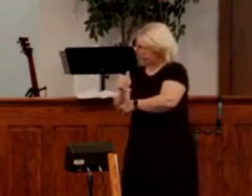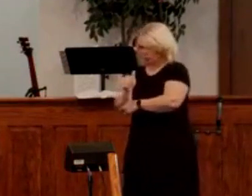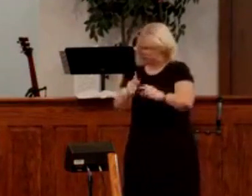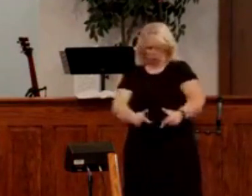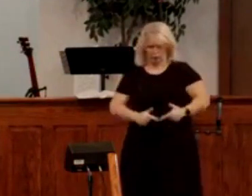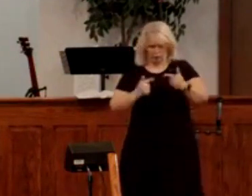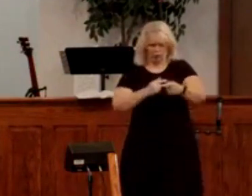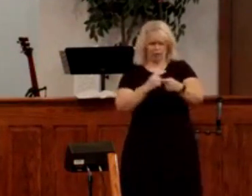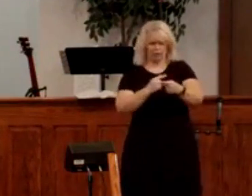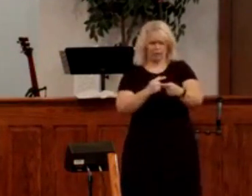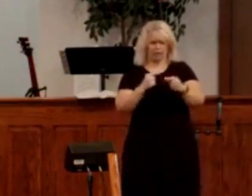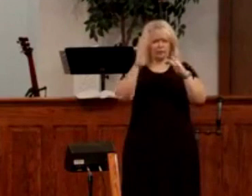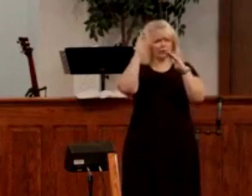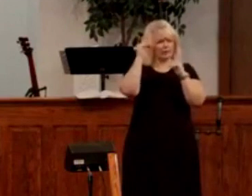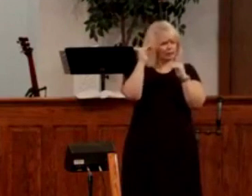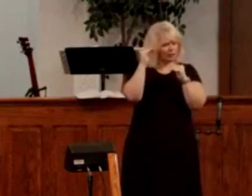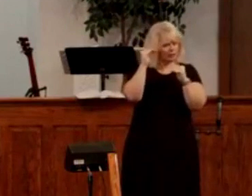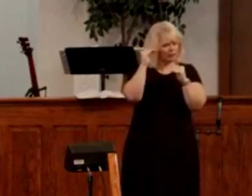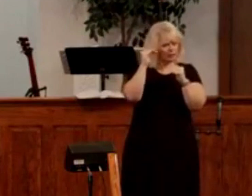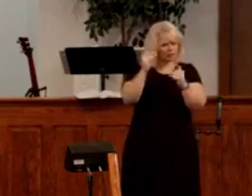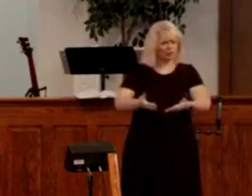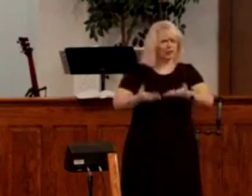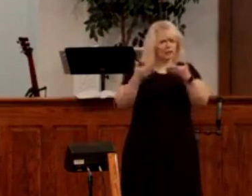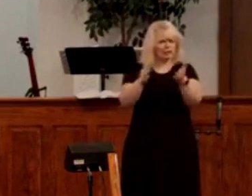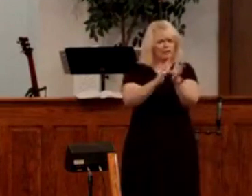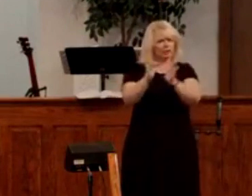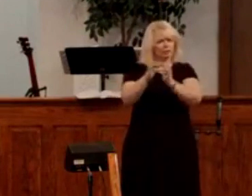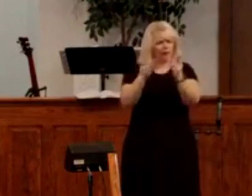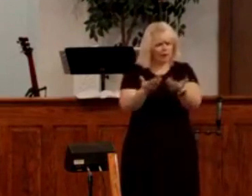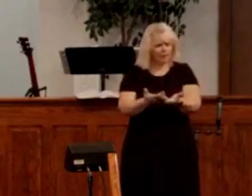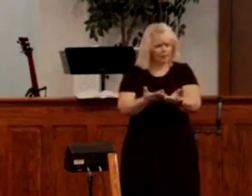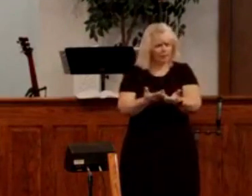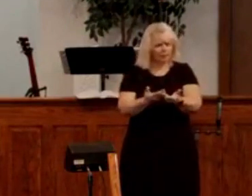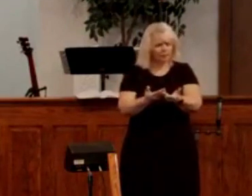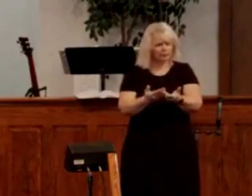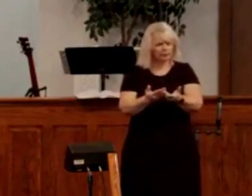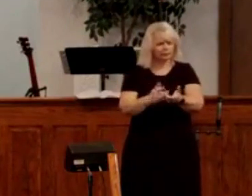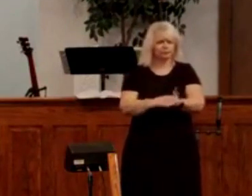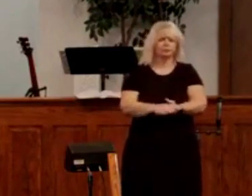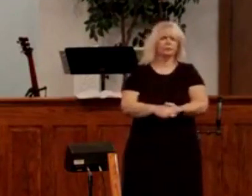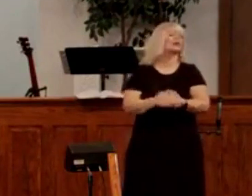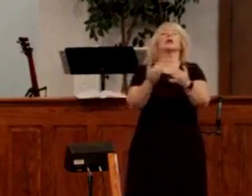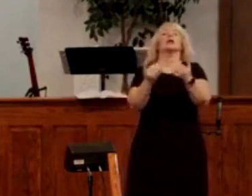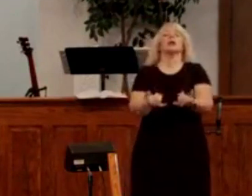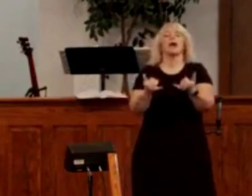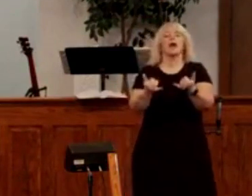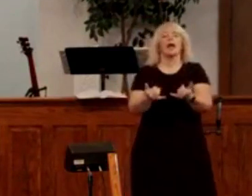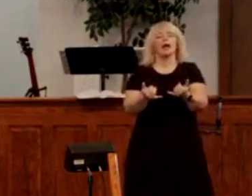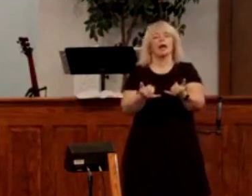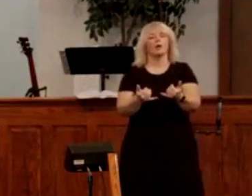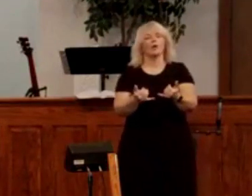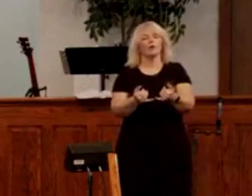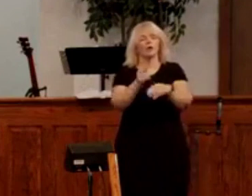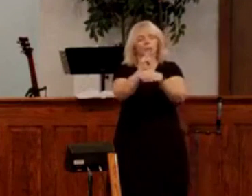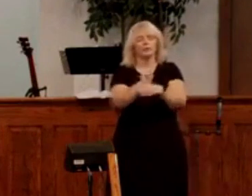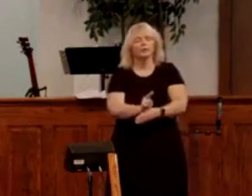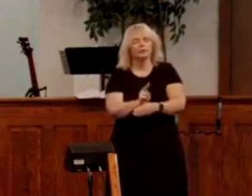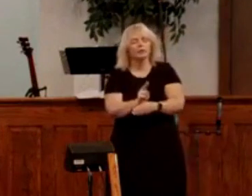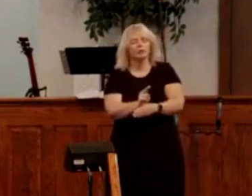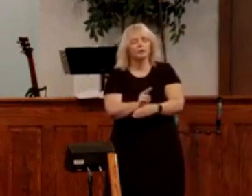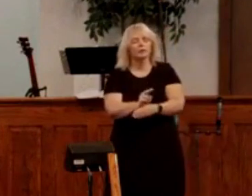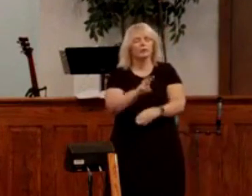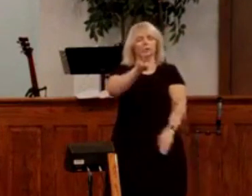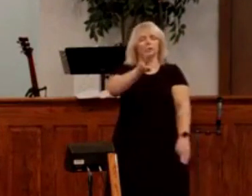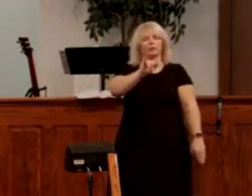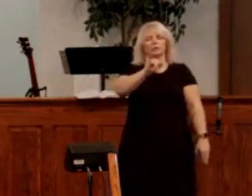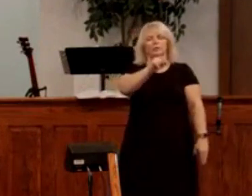the expectations given in the text? So again, that's one of the points of the series. Now, I have been using the Wizard of